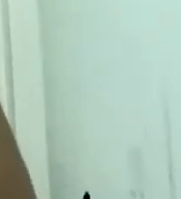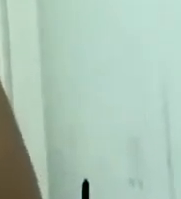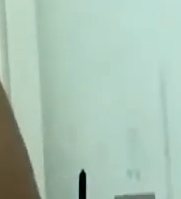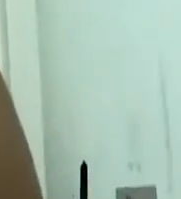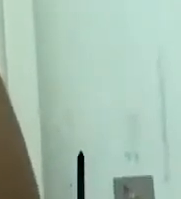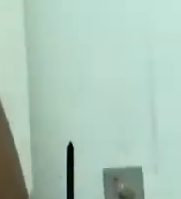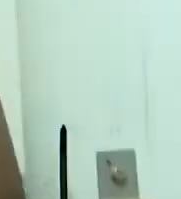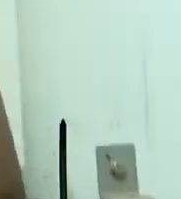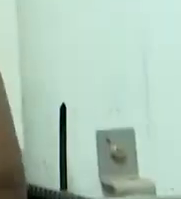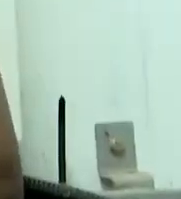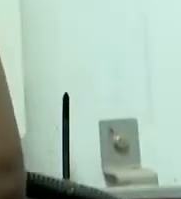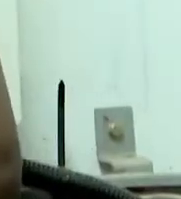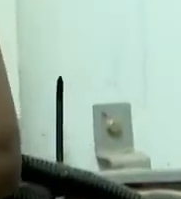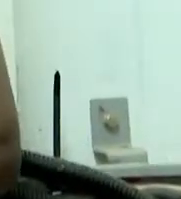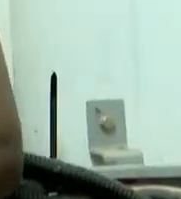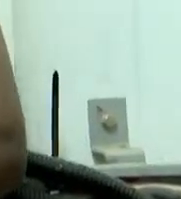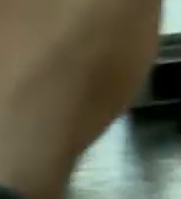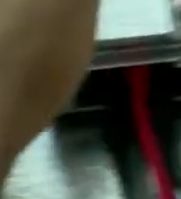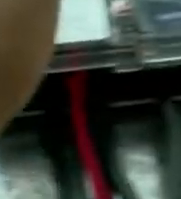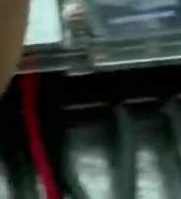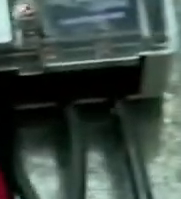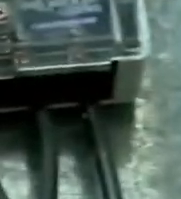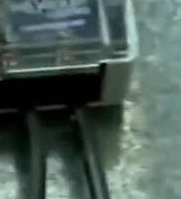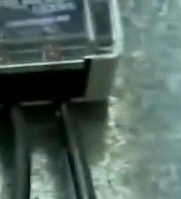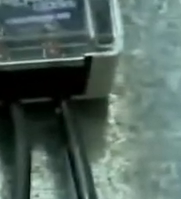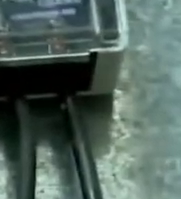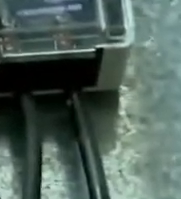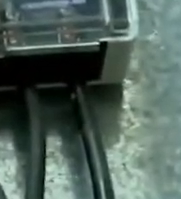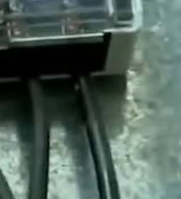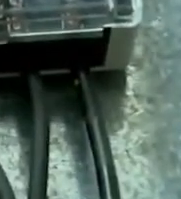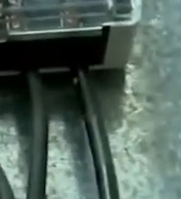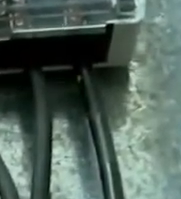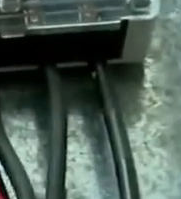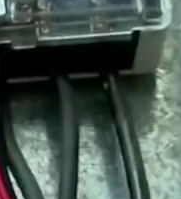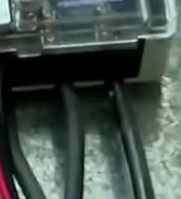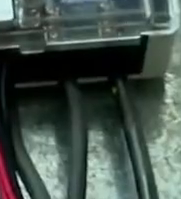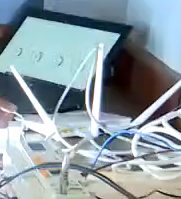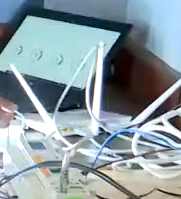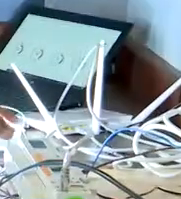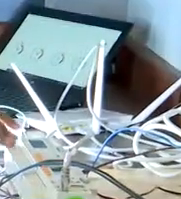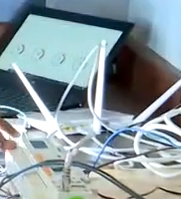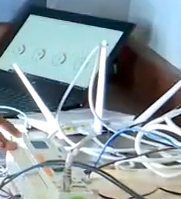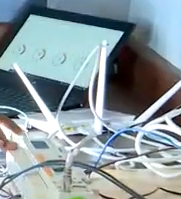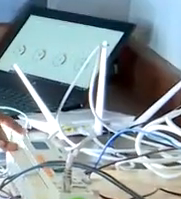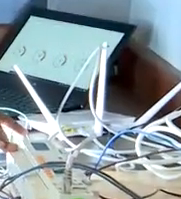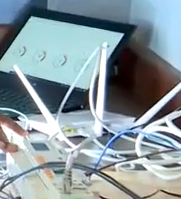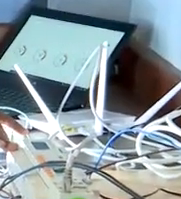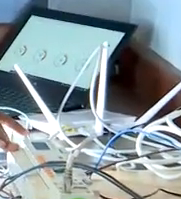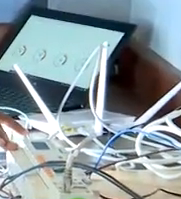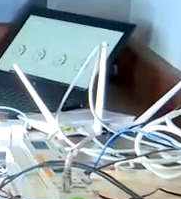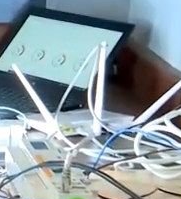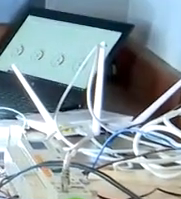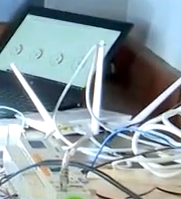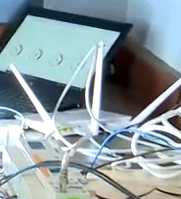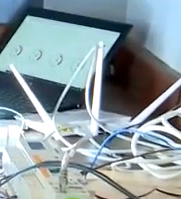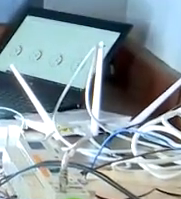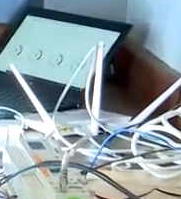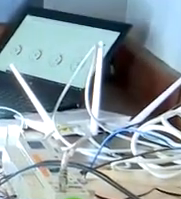meter. But how do they work and what are the differences as opposed to conventional meters? In controlling the